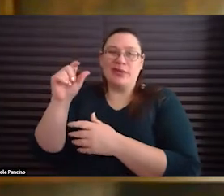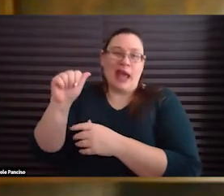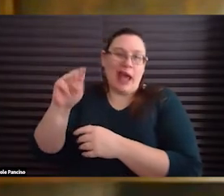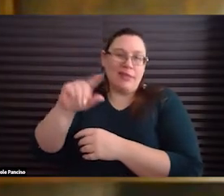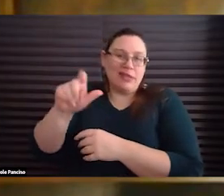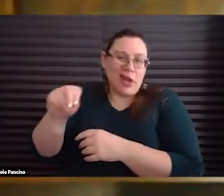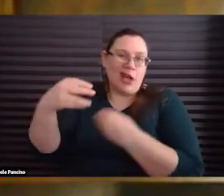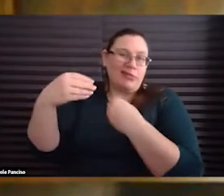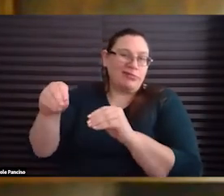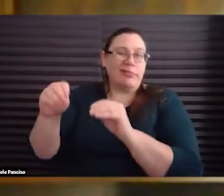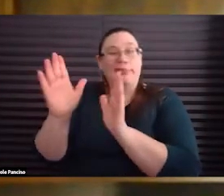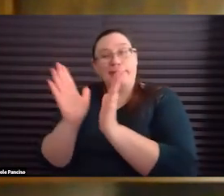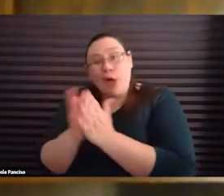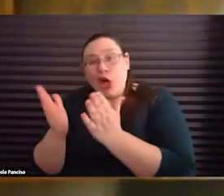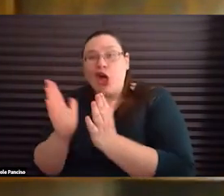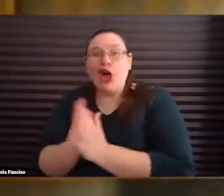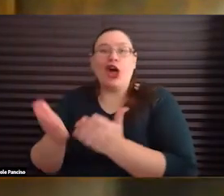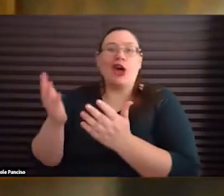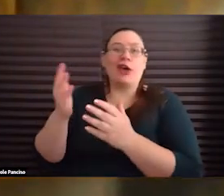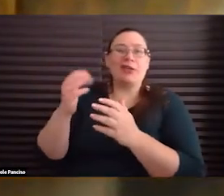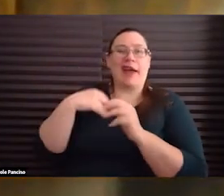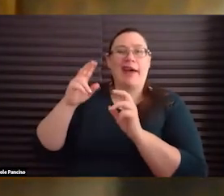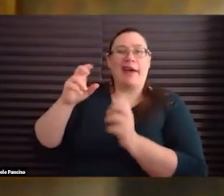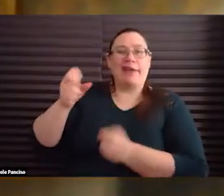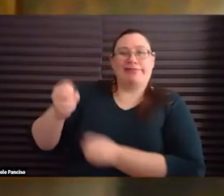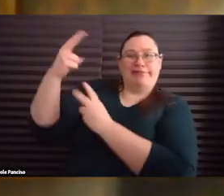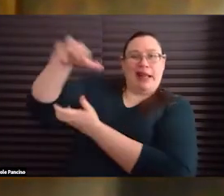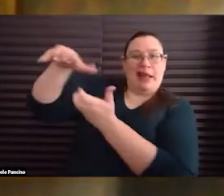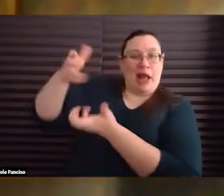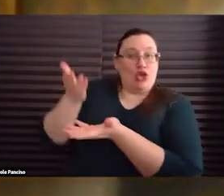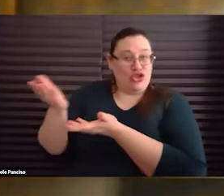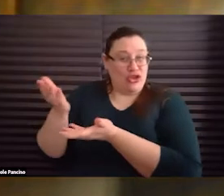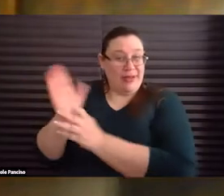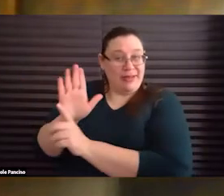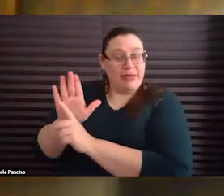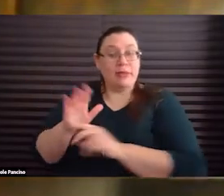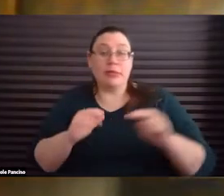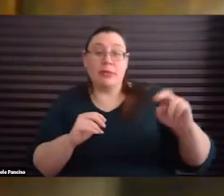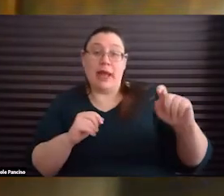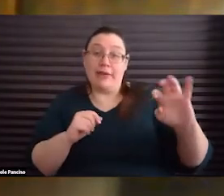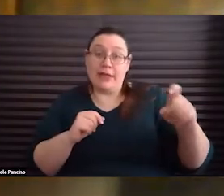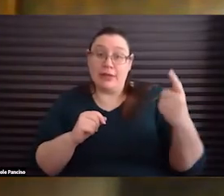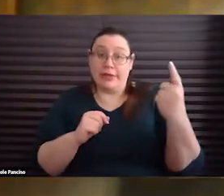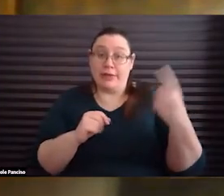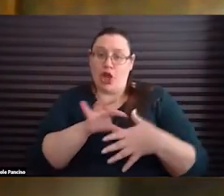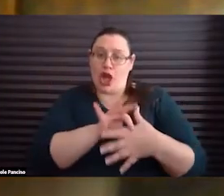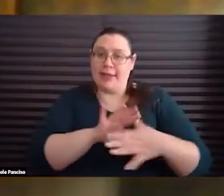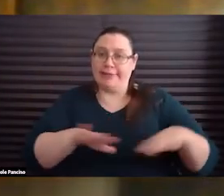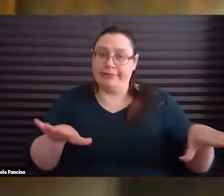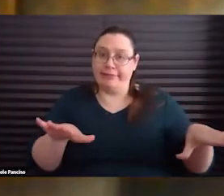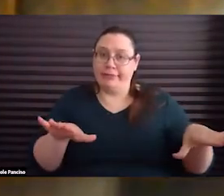you books and has a cloud service, Netflix just does content, and they get their money